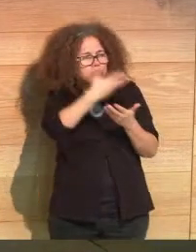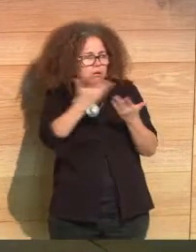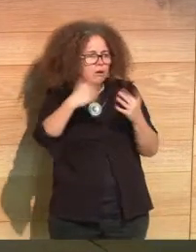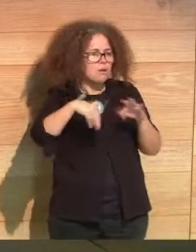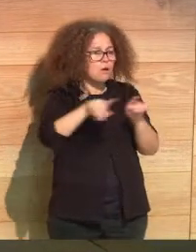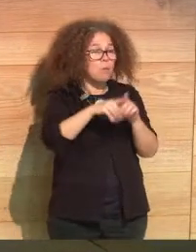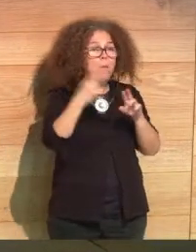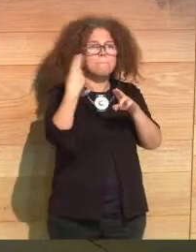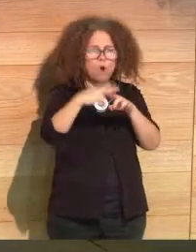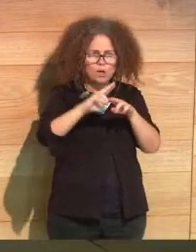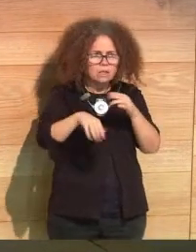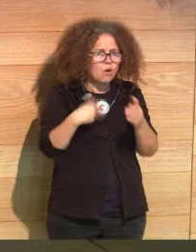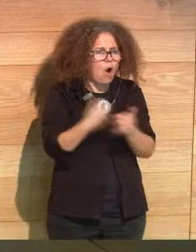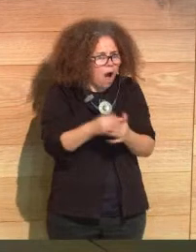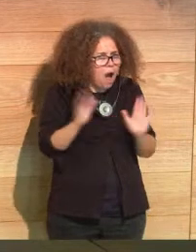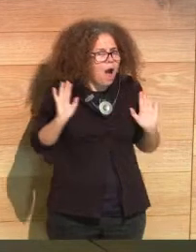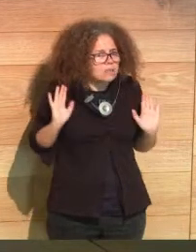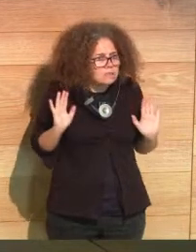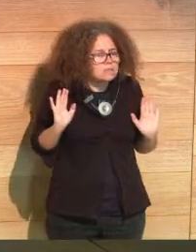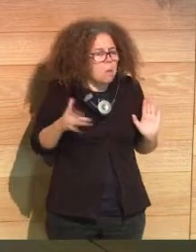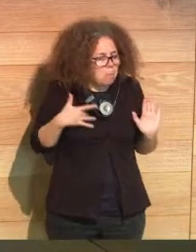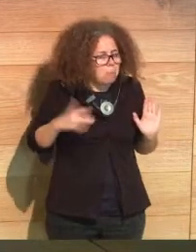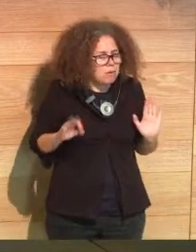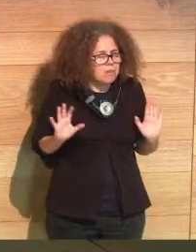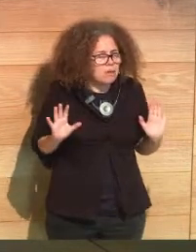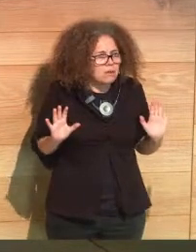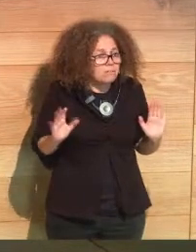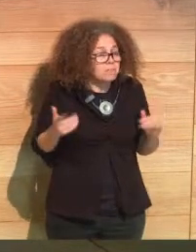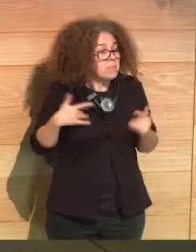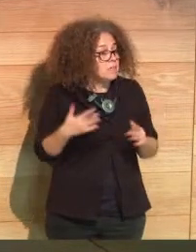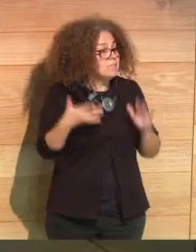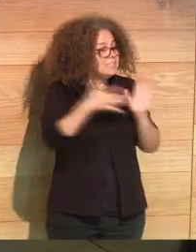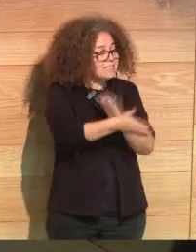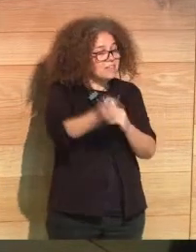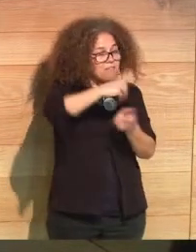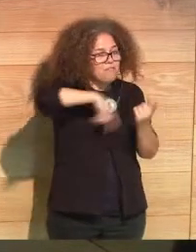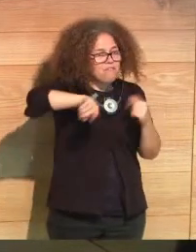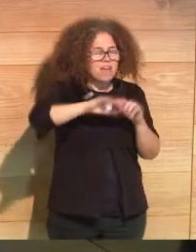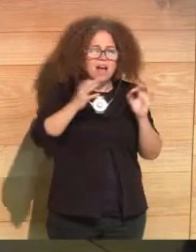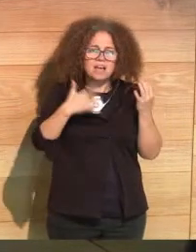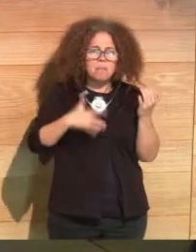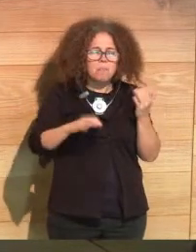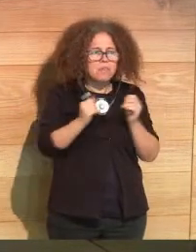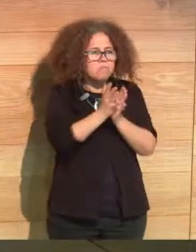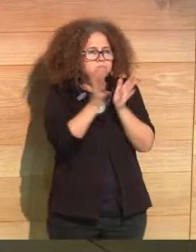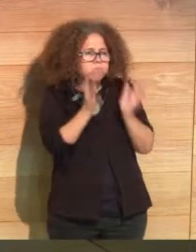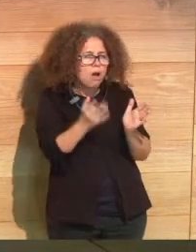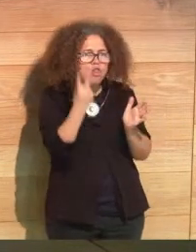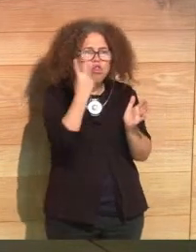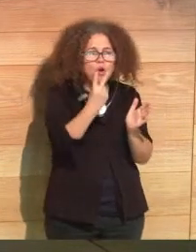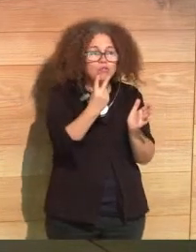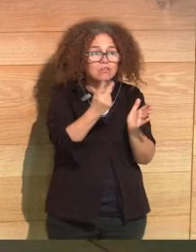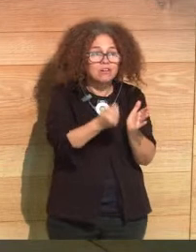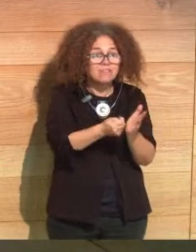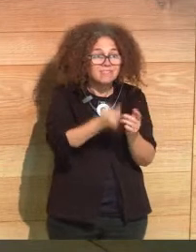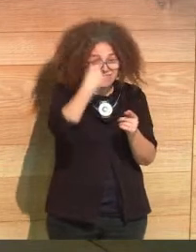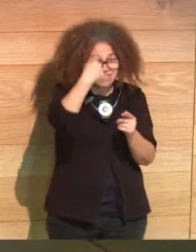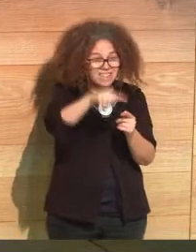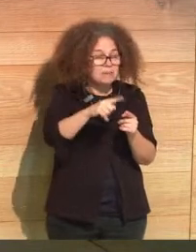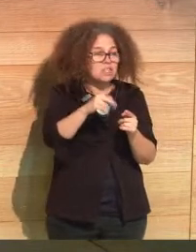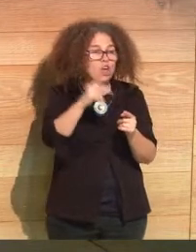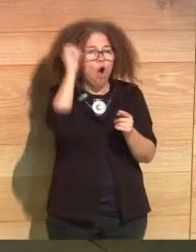us. So it's really two different sides of the same coin that we hope to convey